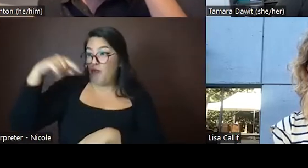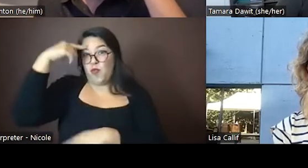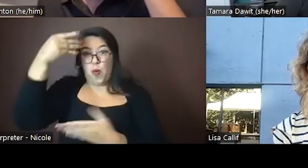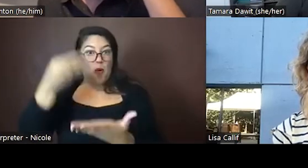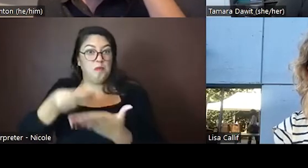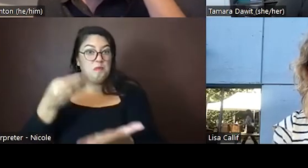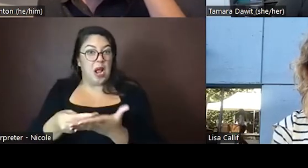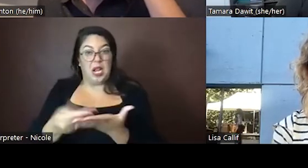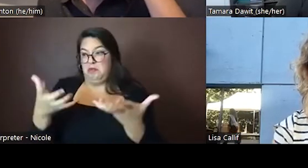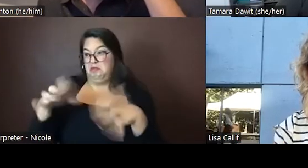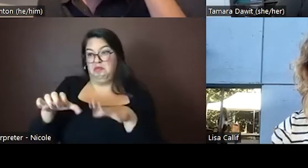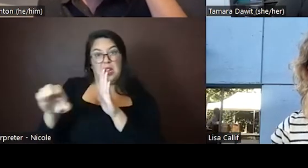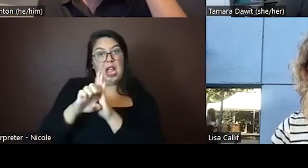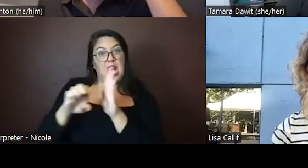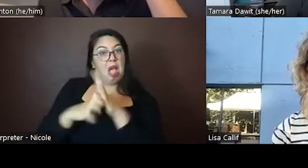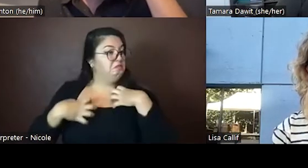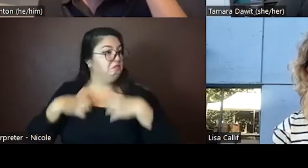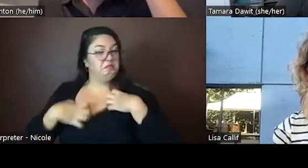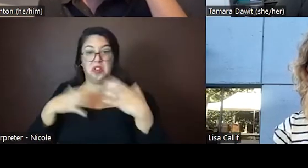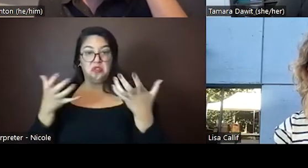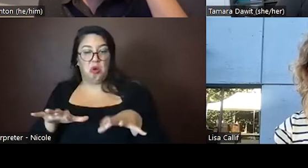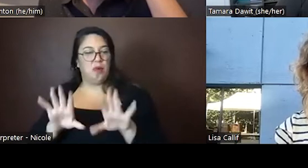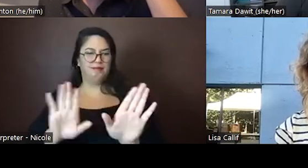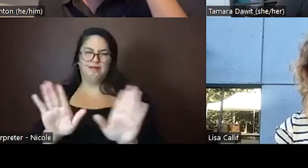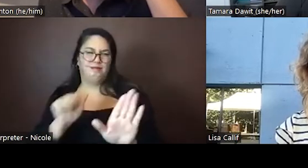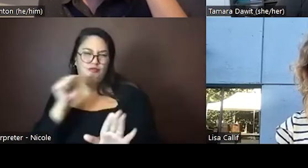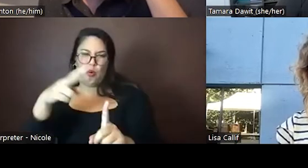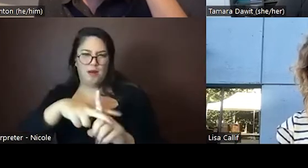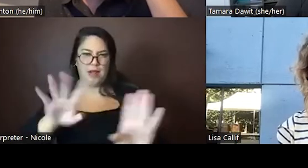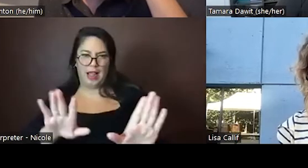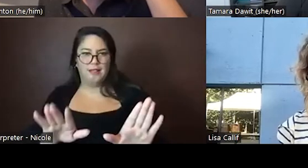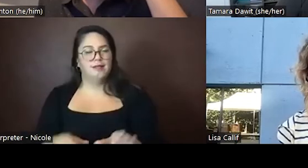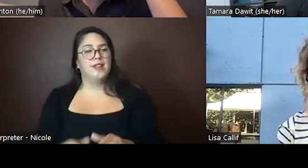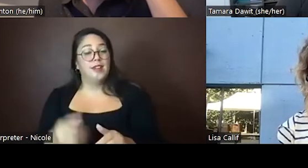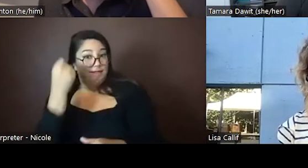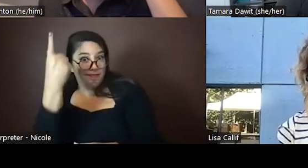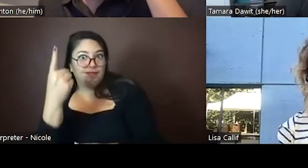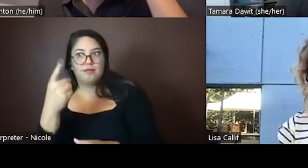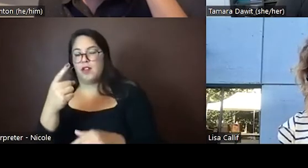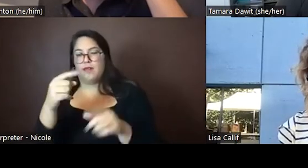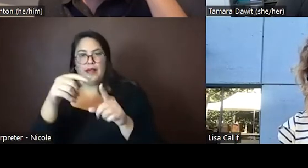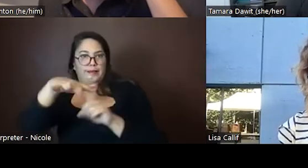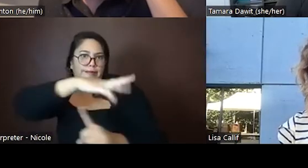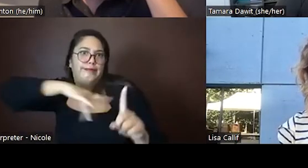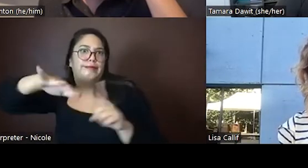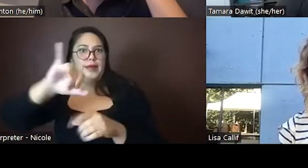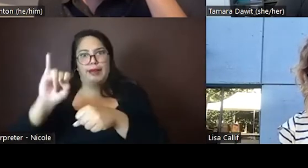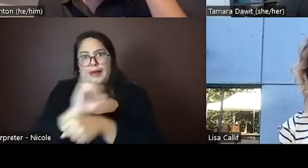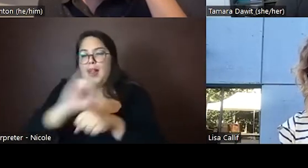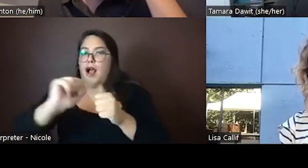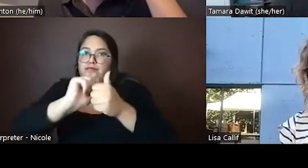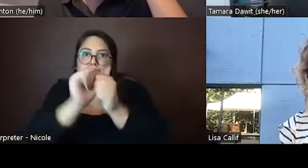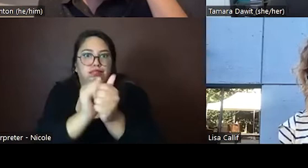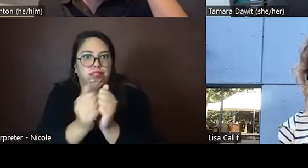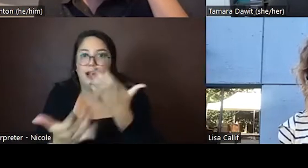circumstance, but it's an incredibly competitive landscape. So you might not even get it anyway. So, but understand that even if you apply and even if you get